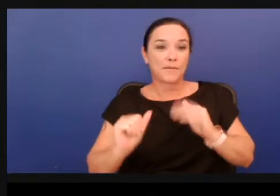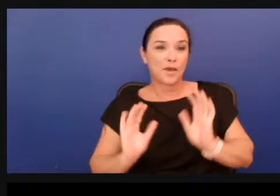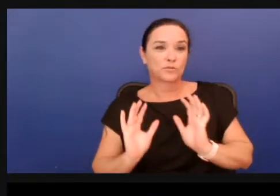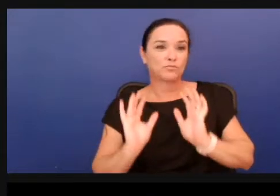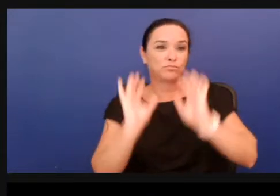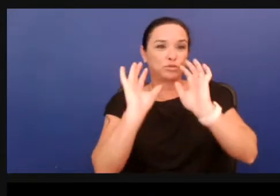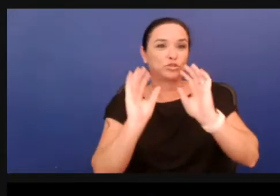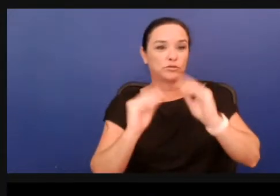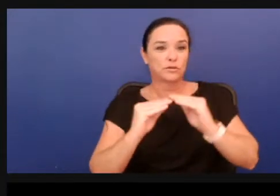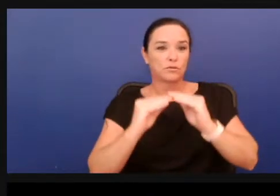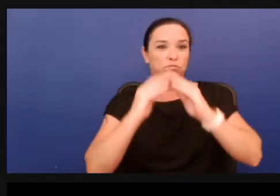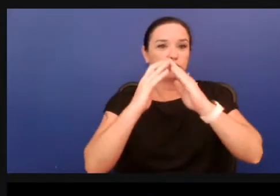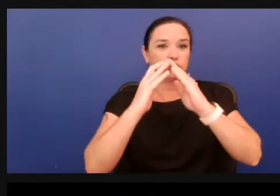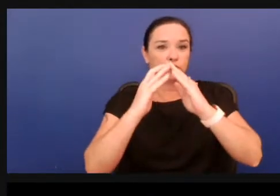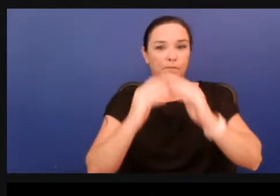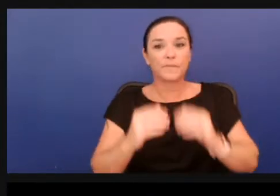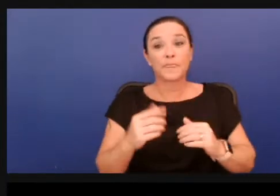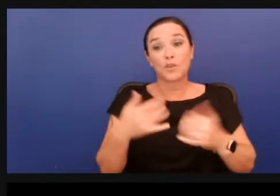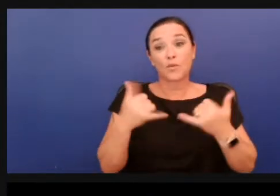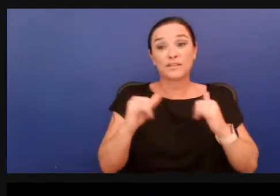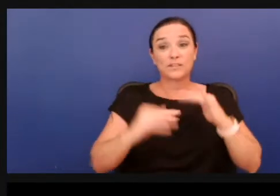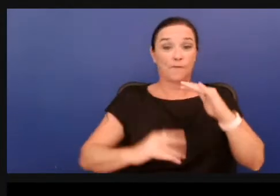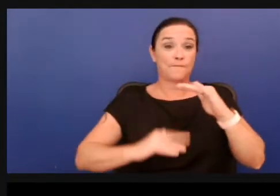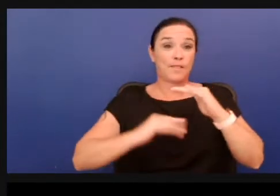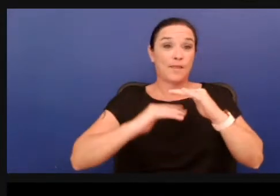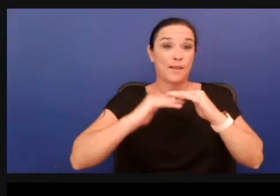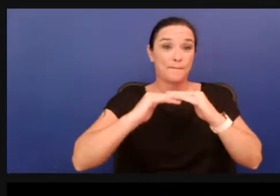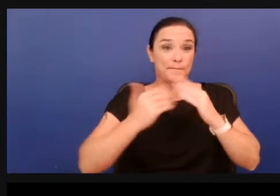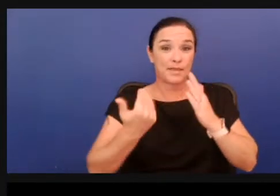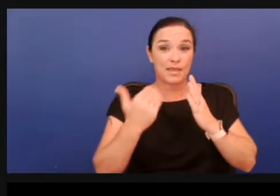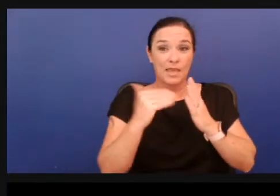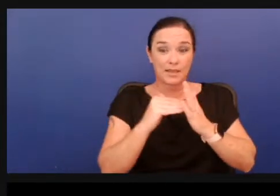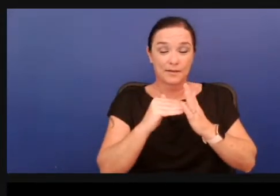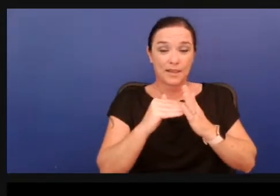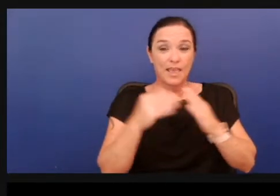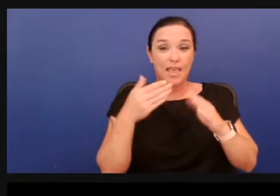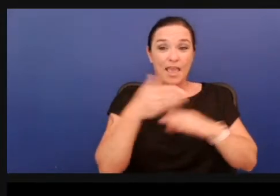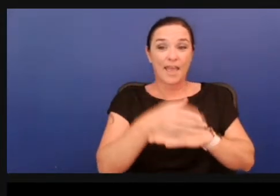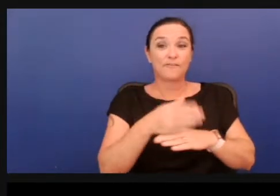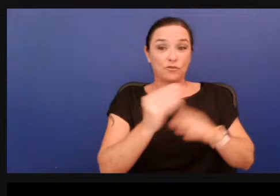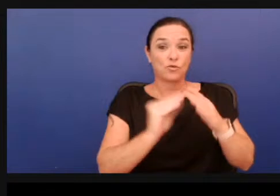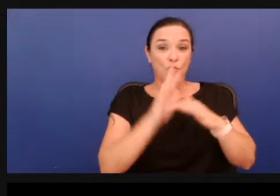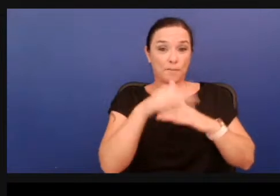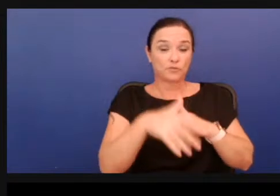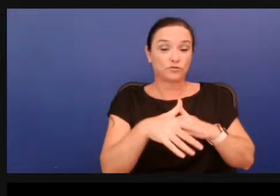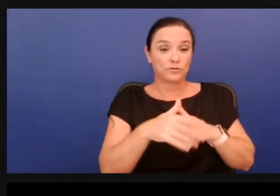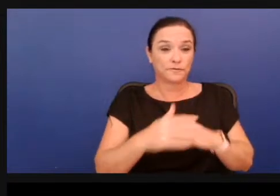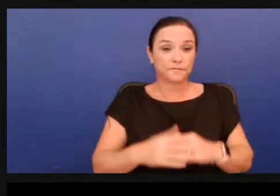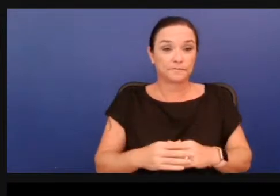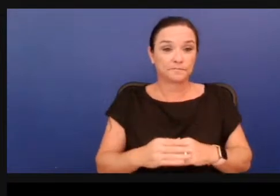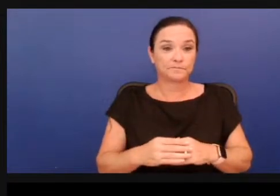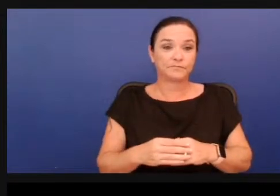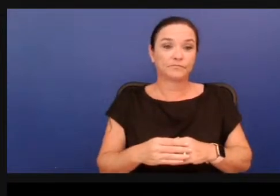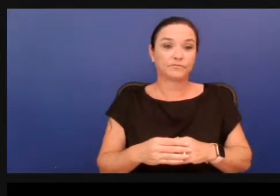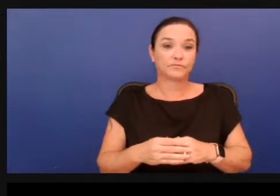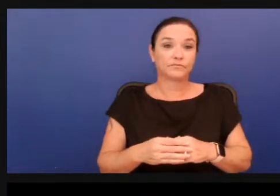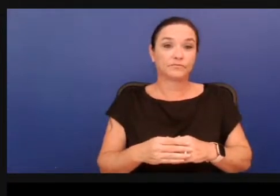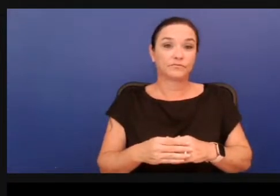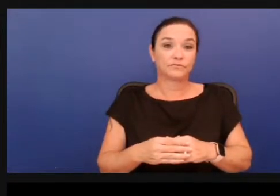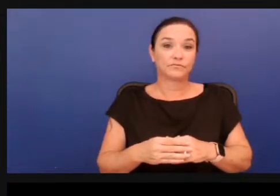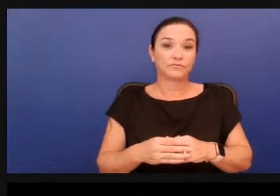it's still refilling with magma as it reinflates following its eruption. And in that